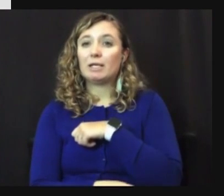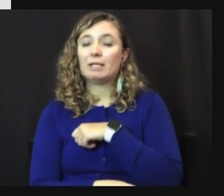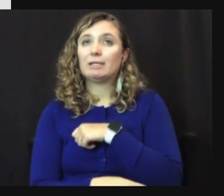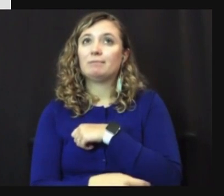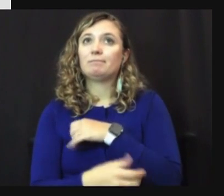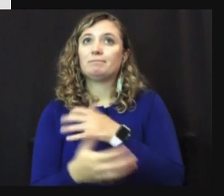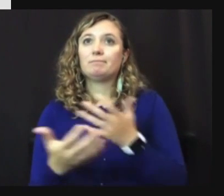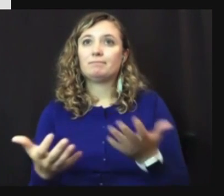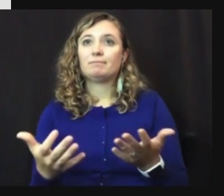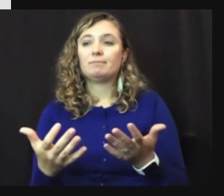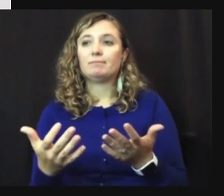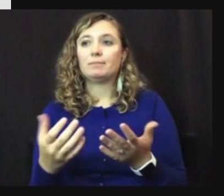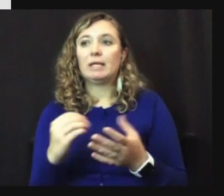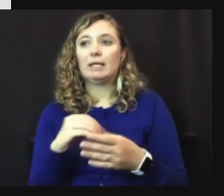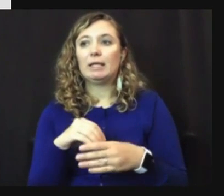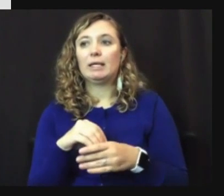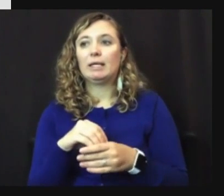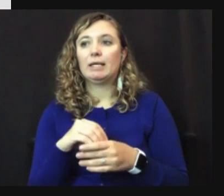a